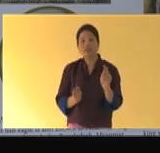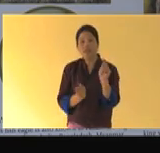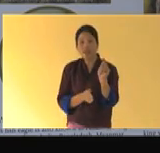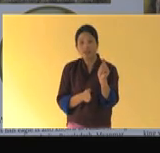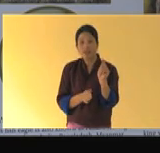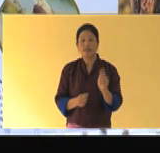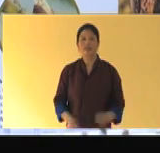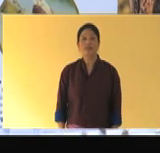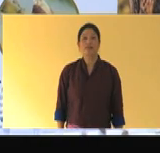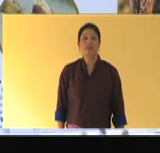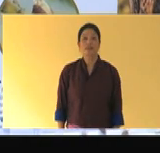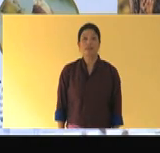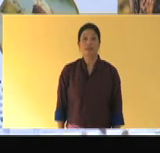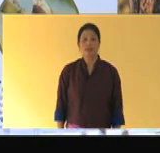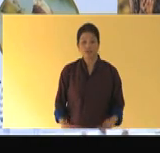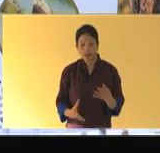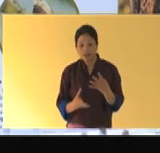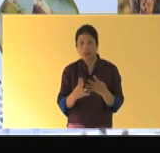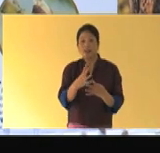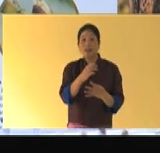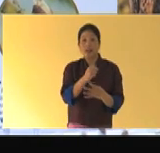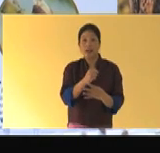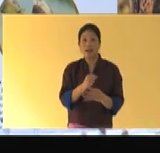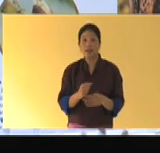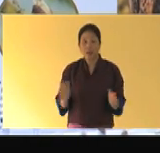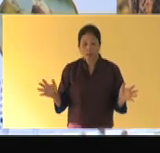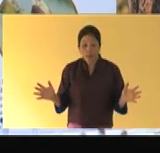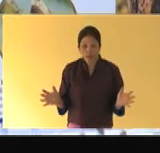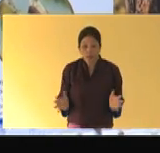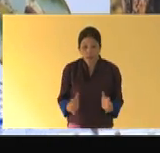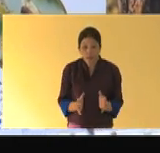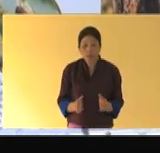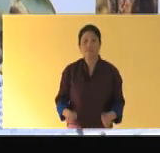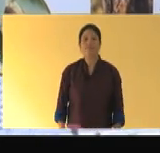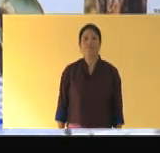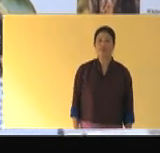is categorized as vulnerable by the red list IUCN.